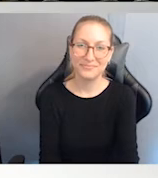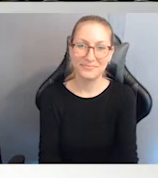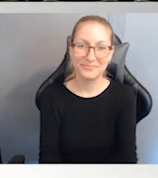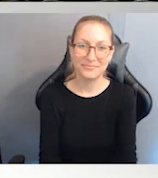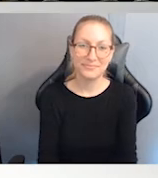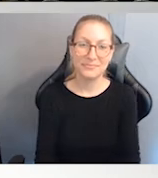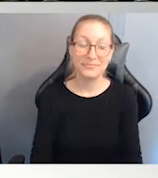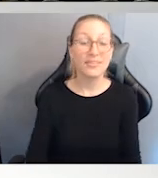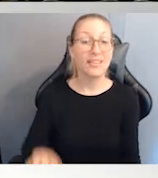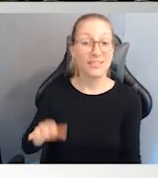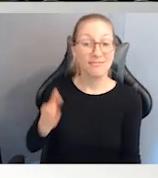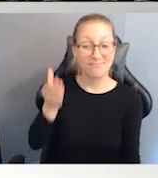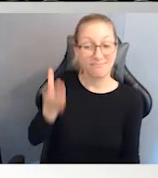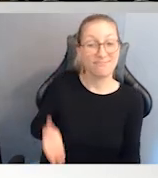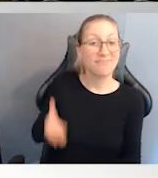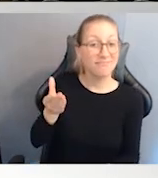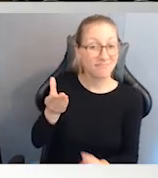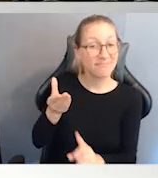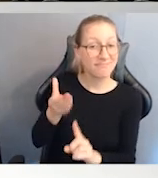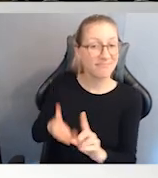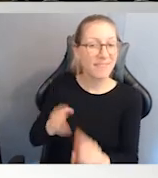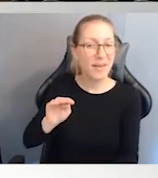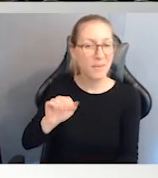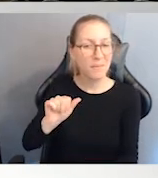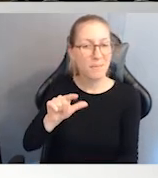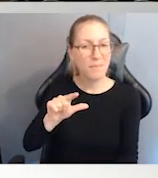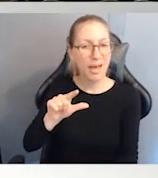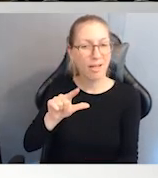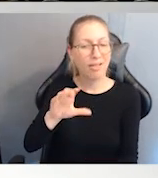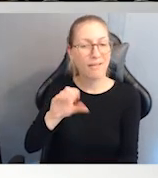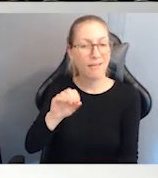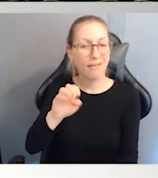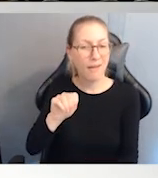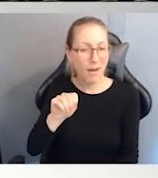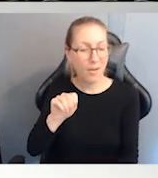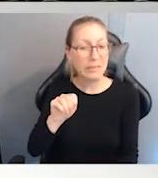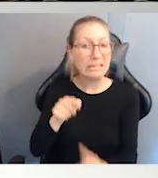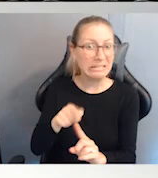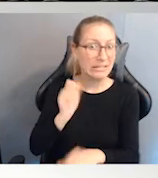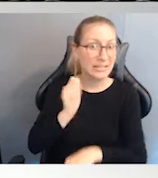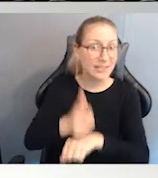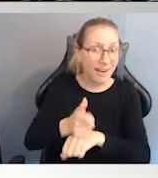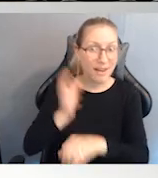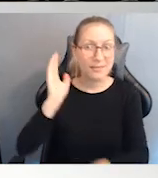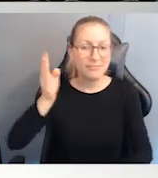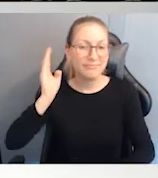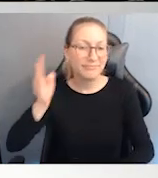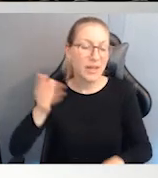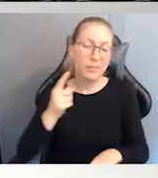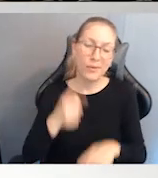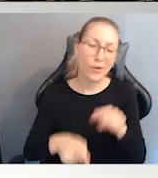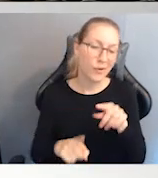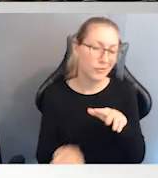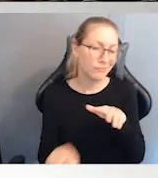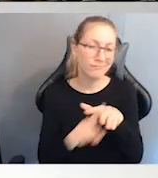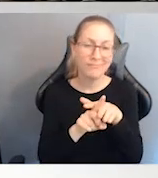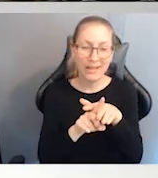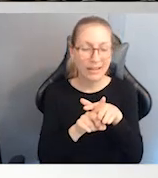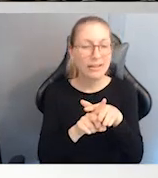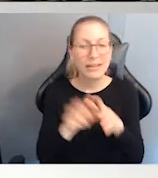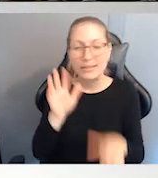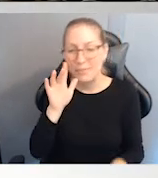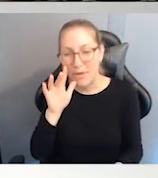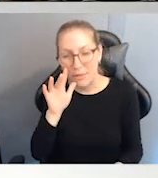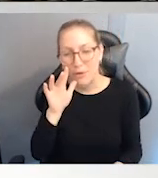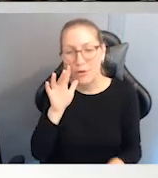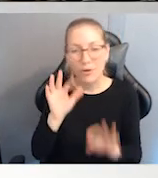That was Malcolm. He's the one that got us set up with this presentation, and he could not be present because of COVID-19. His mother and family was not safe,